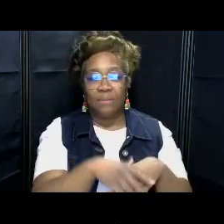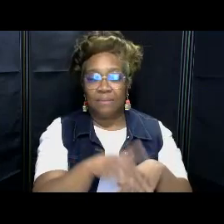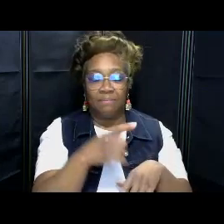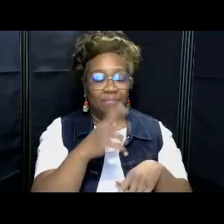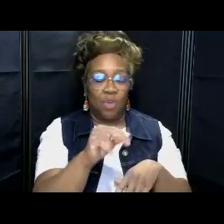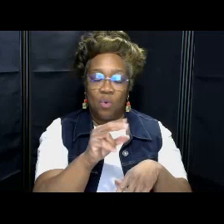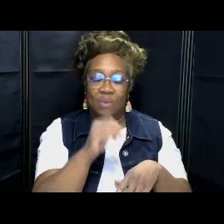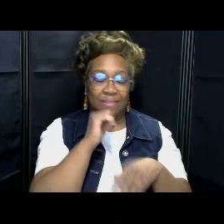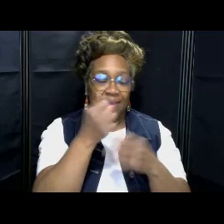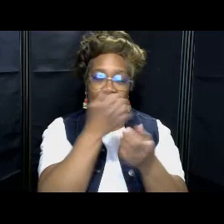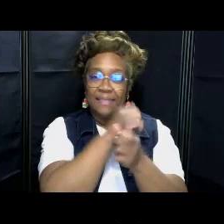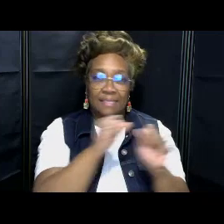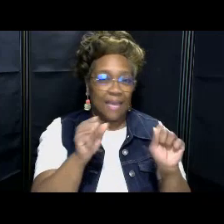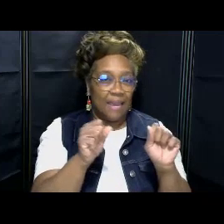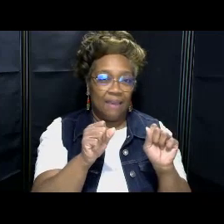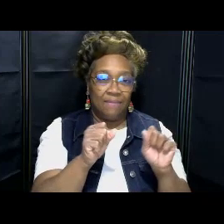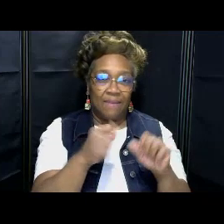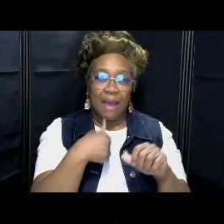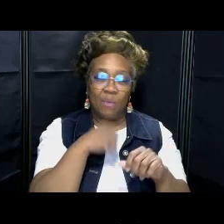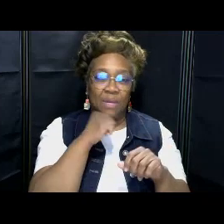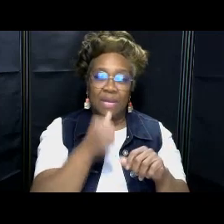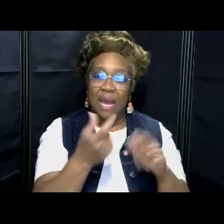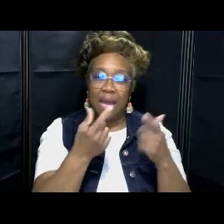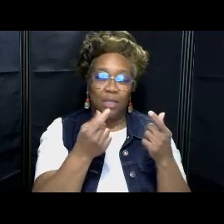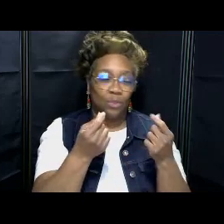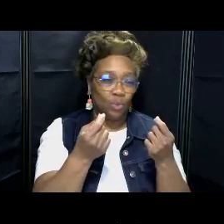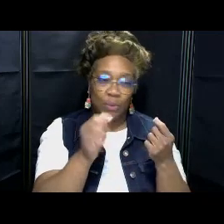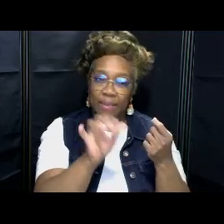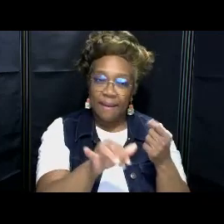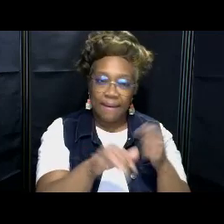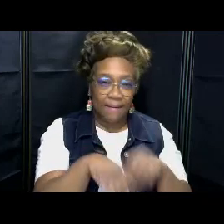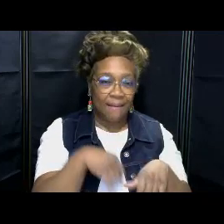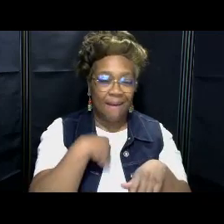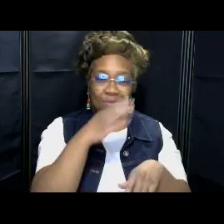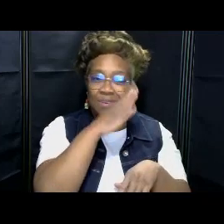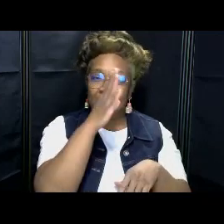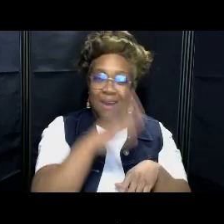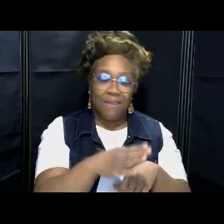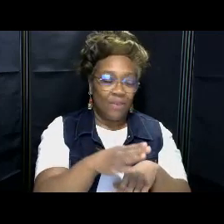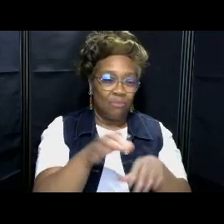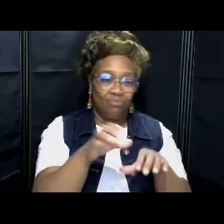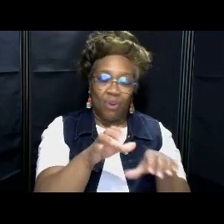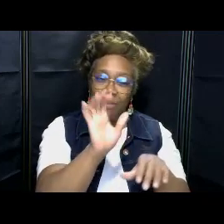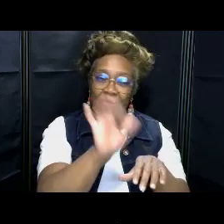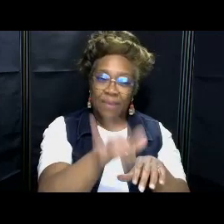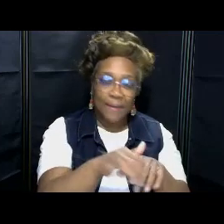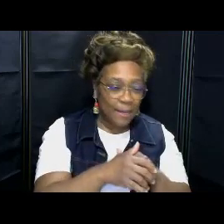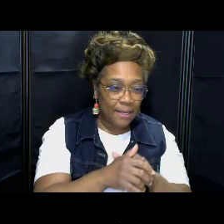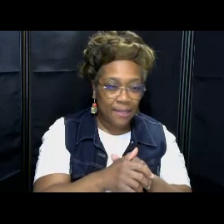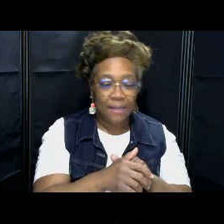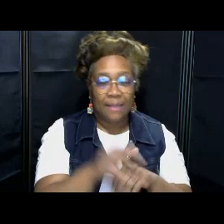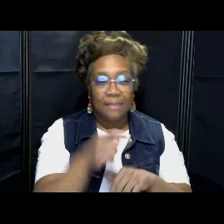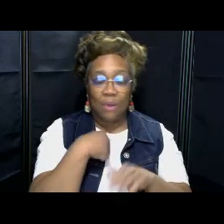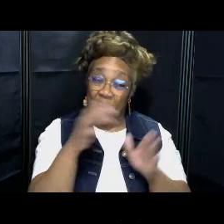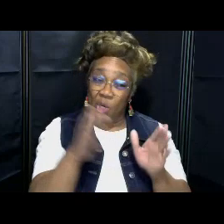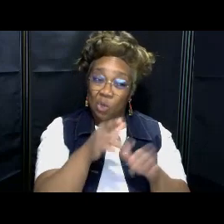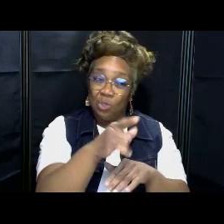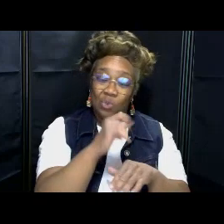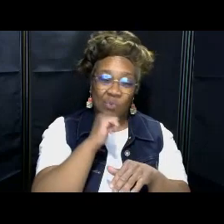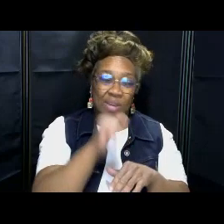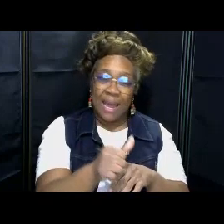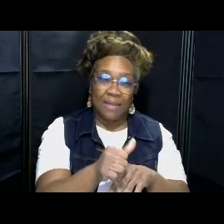not safe. I would not do it. I have never done it. So I would encourage you not to.